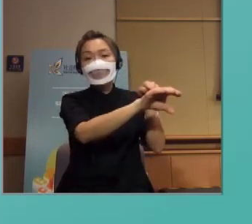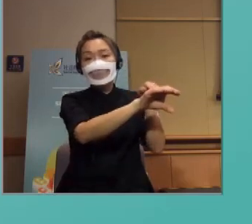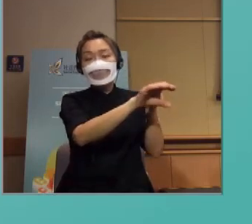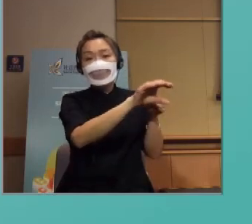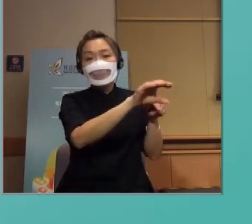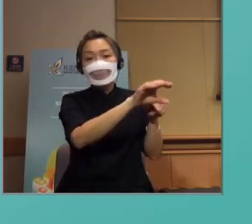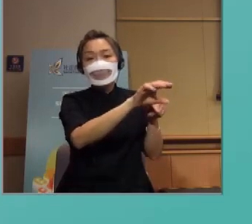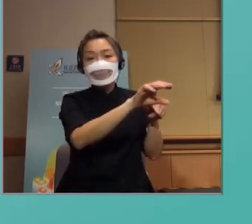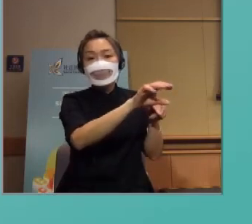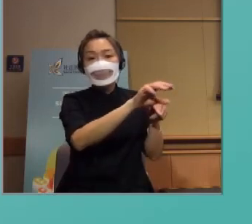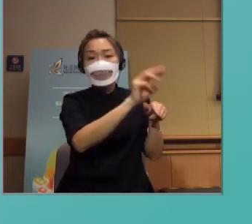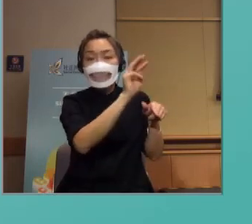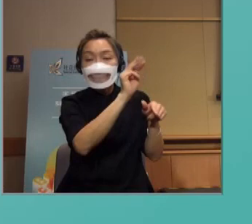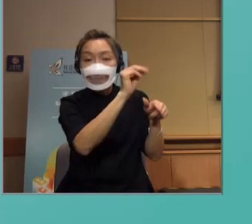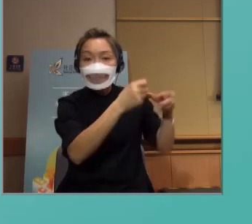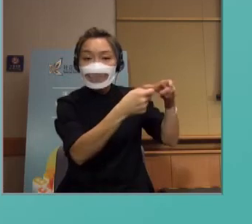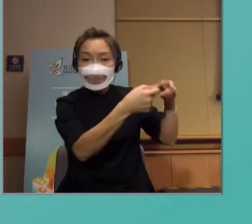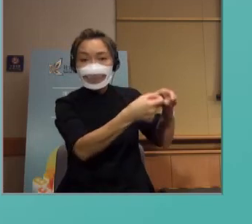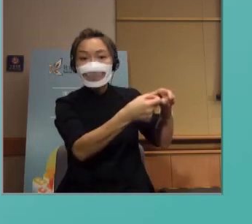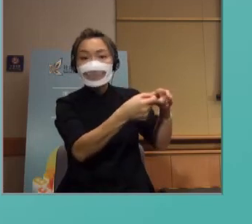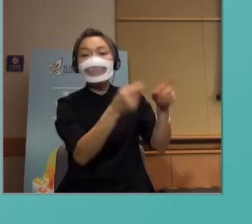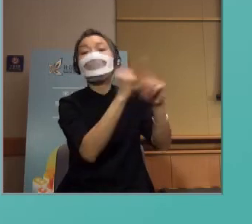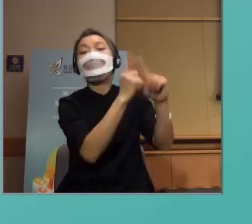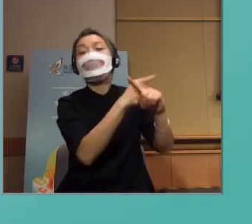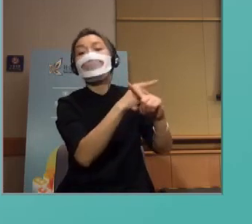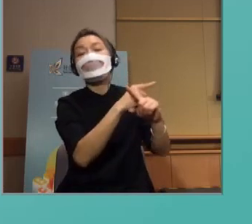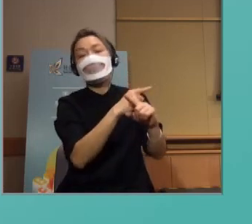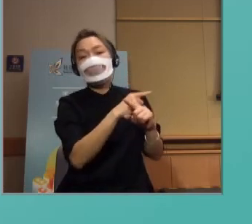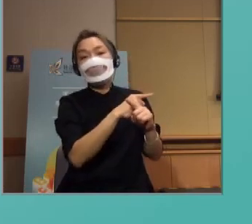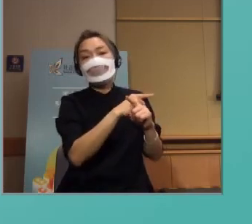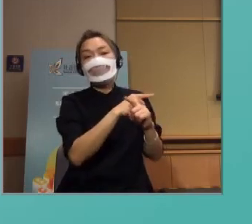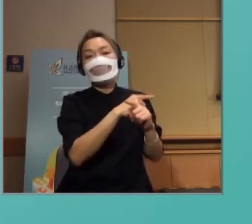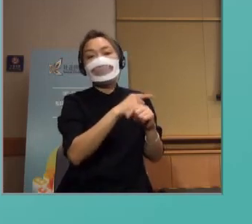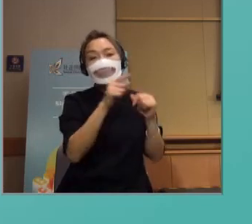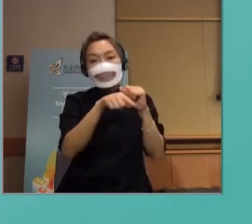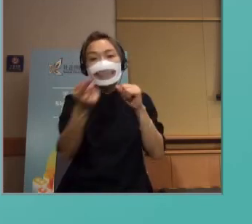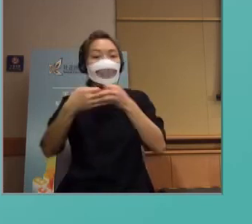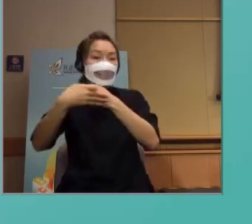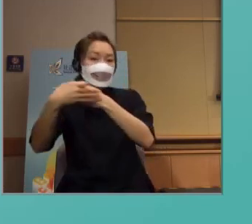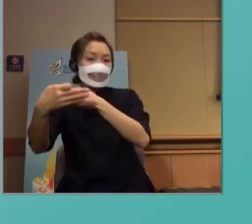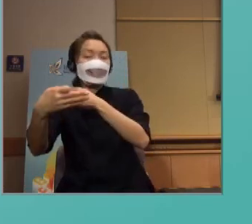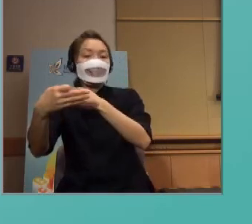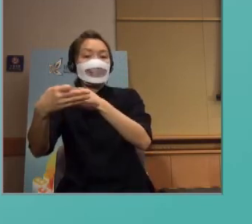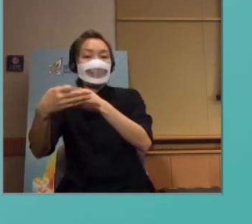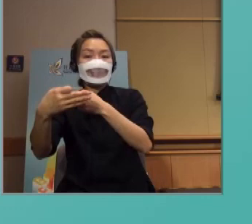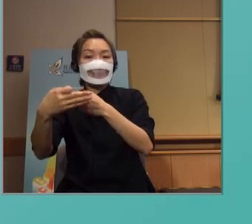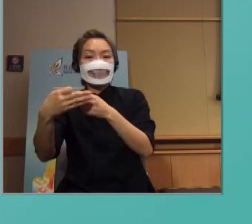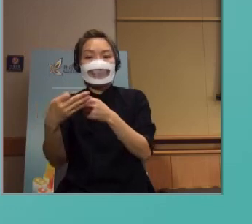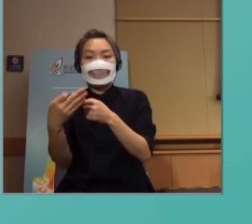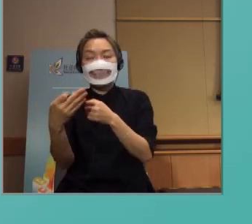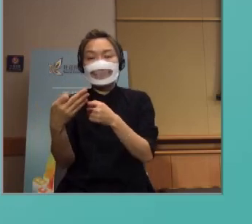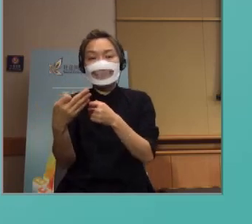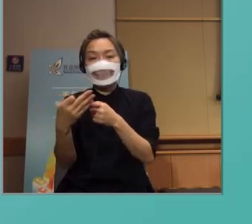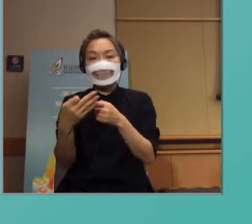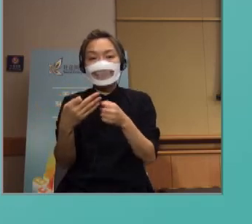Hong Kong. And then we have head of growth from Sandbox, which is Mr. Erich Wong